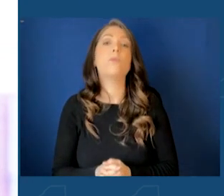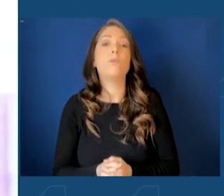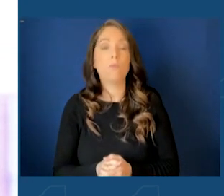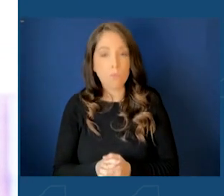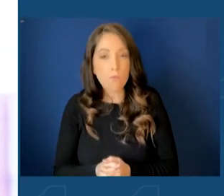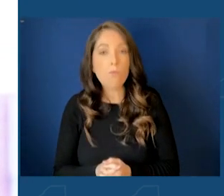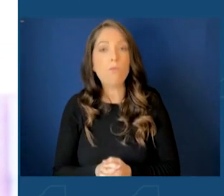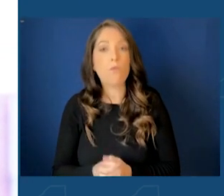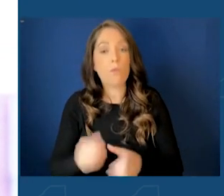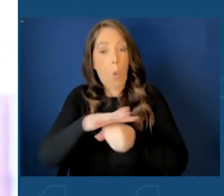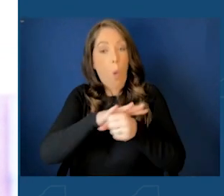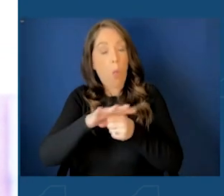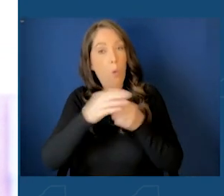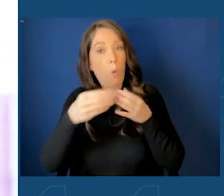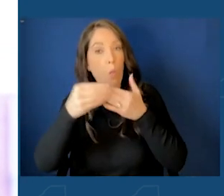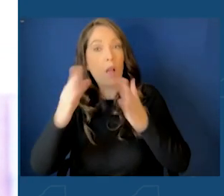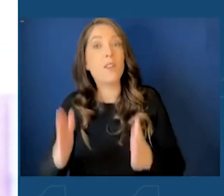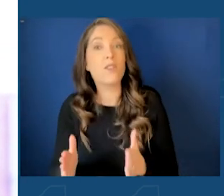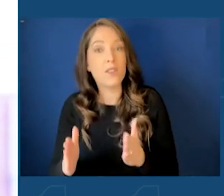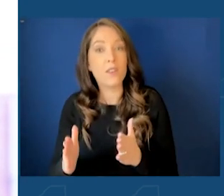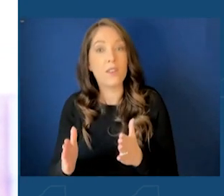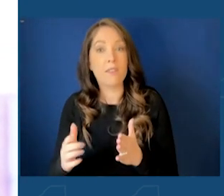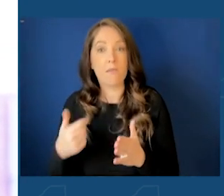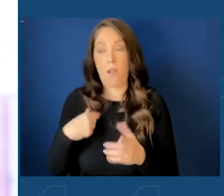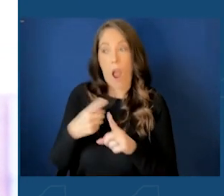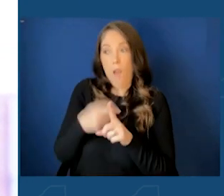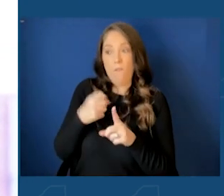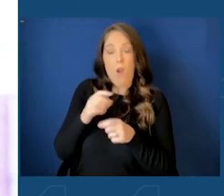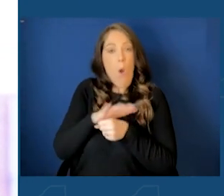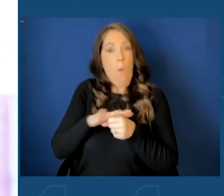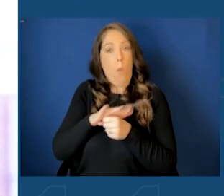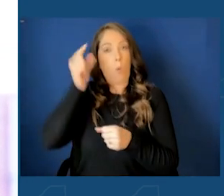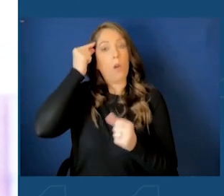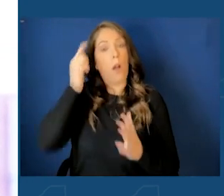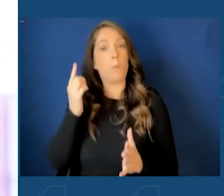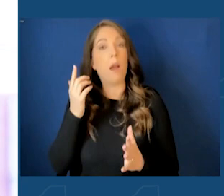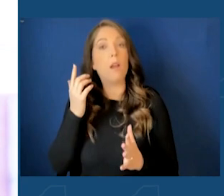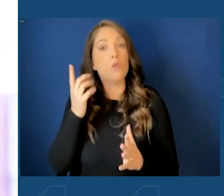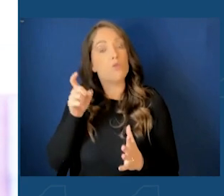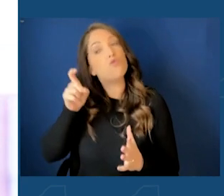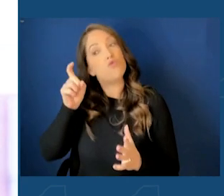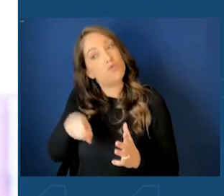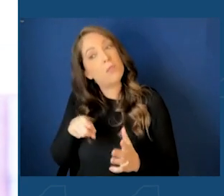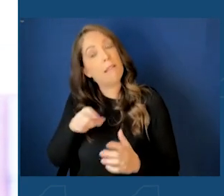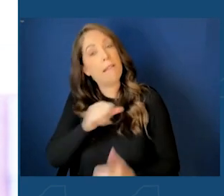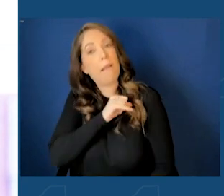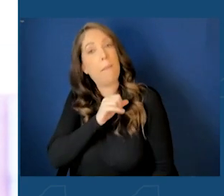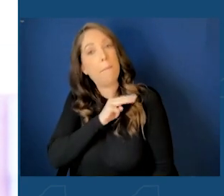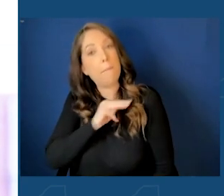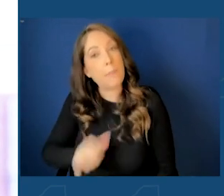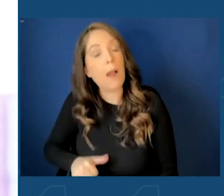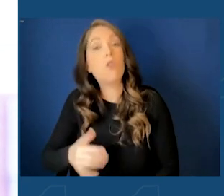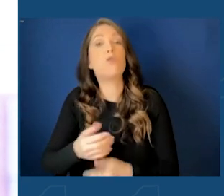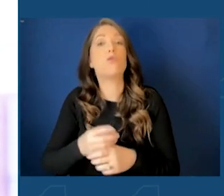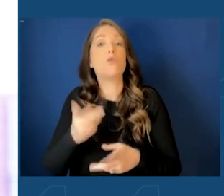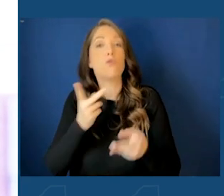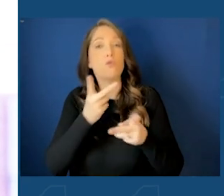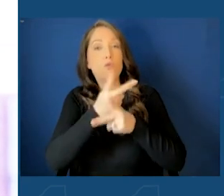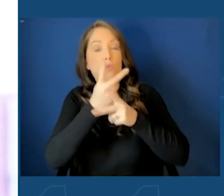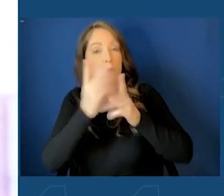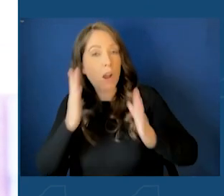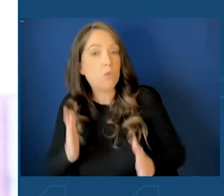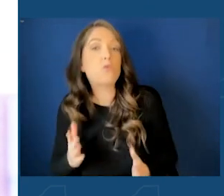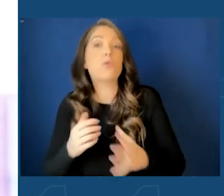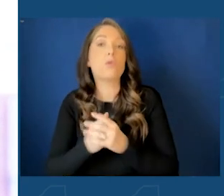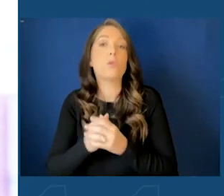got local leaders. I come out of local government. You need the buy-in from the local mayors and the supervisors, and Mayor Pete Cavallaro, I want